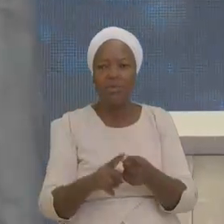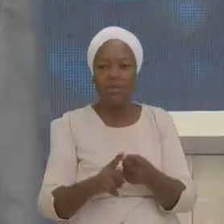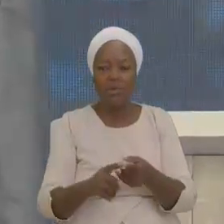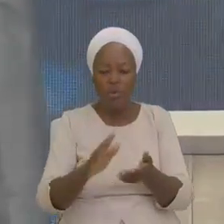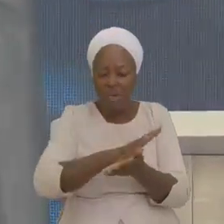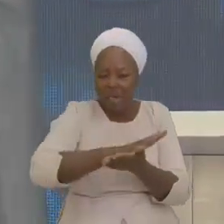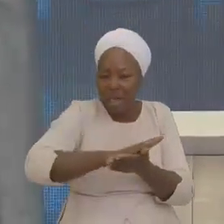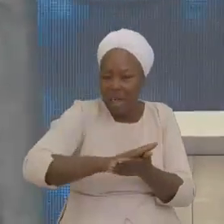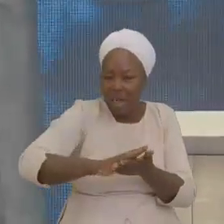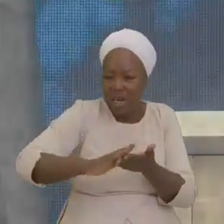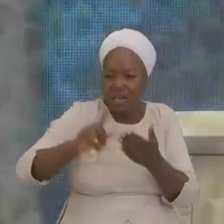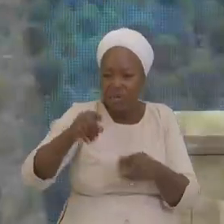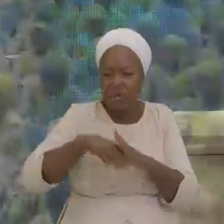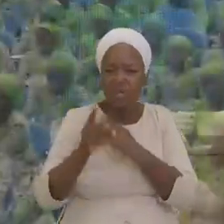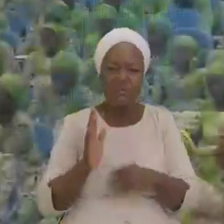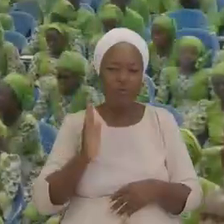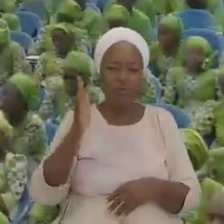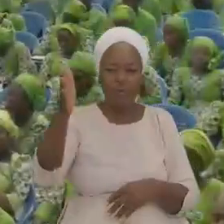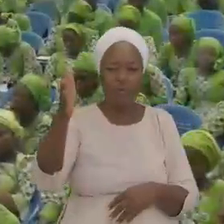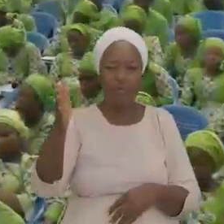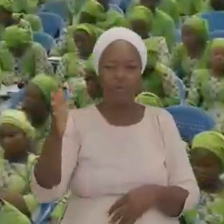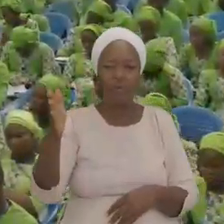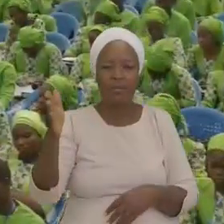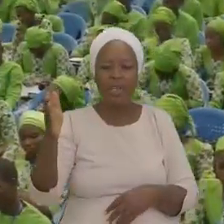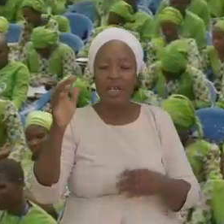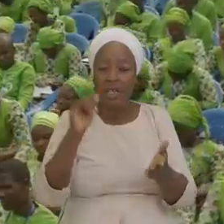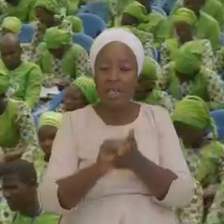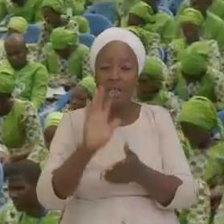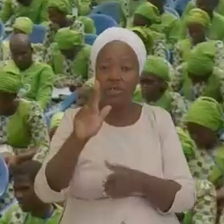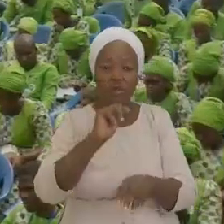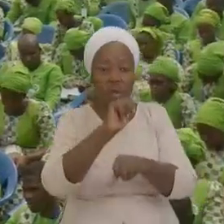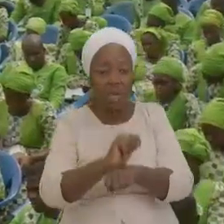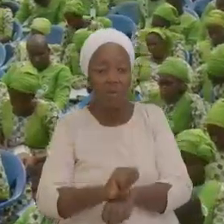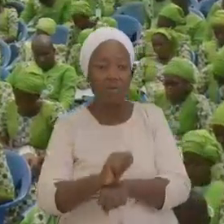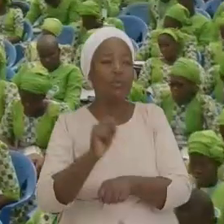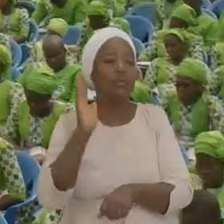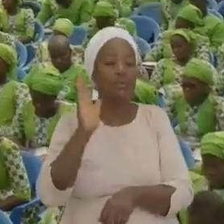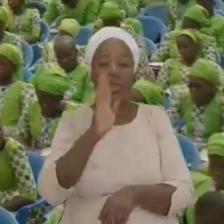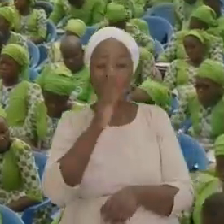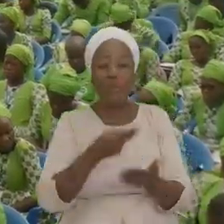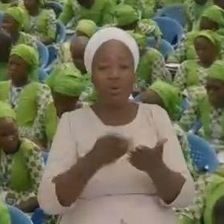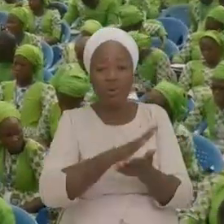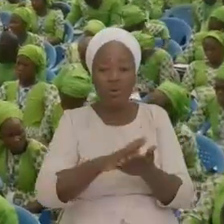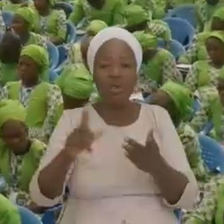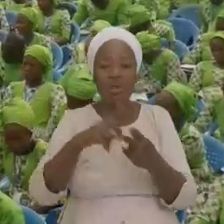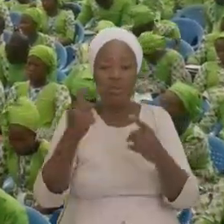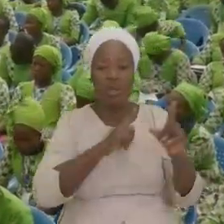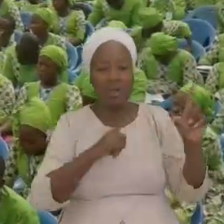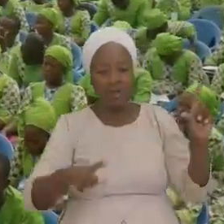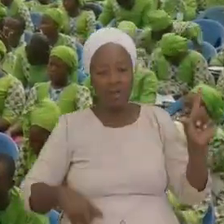you in the future, that your temple will be holy unto the Lord.